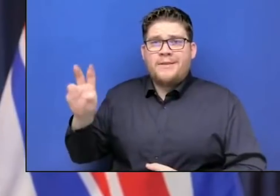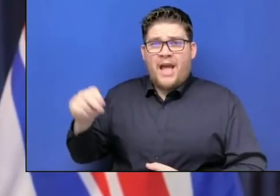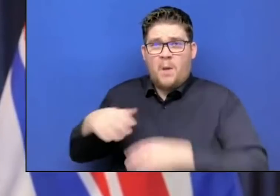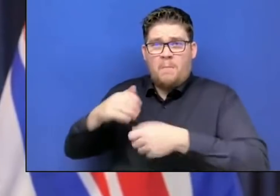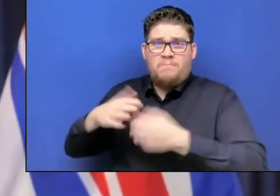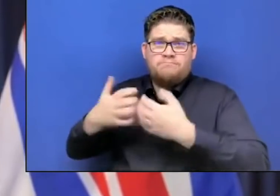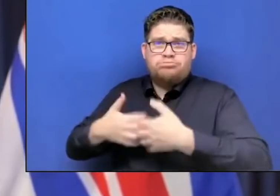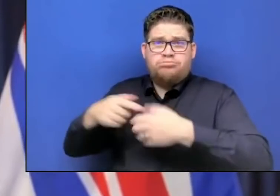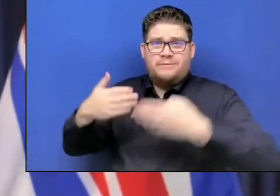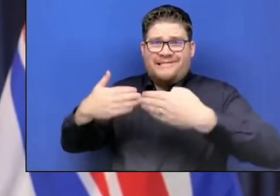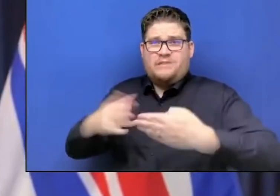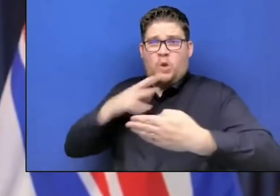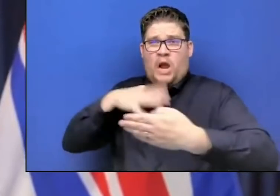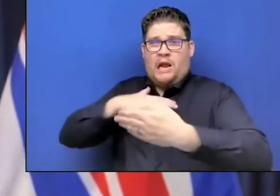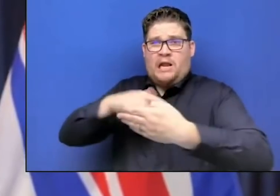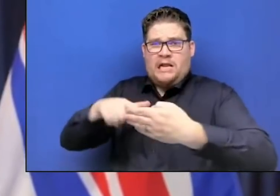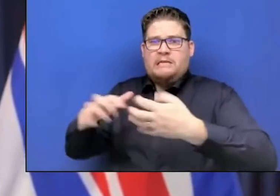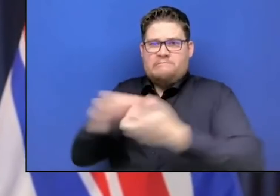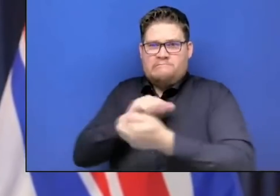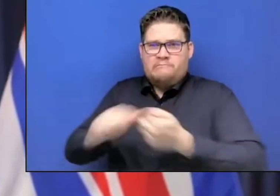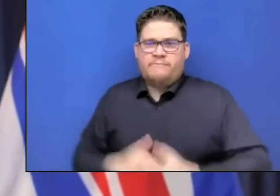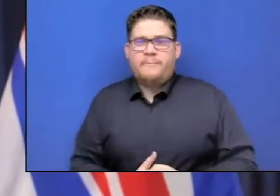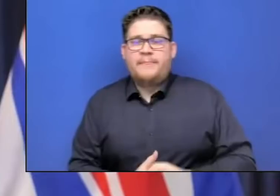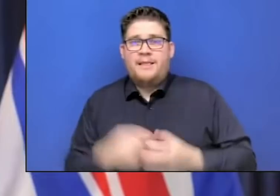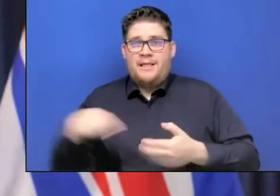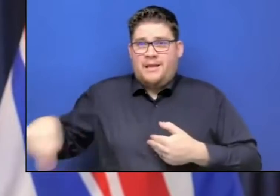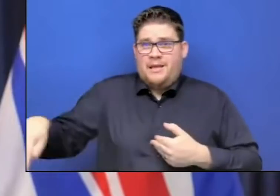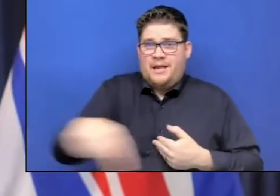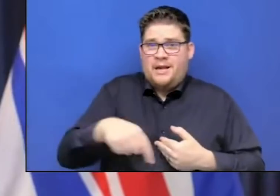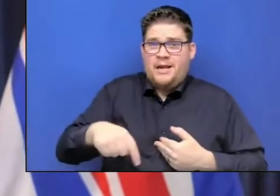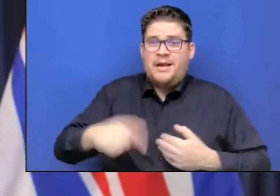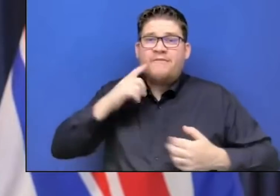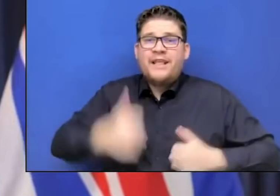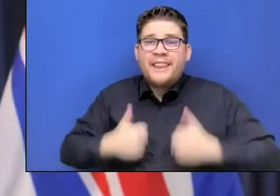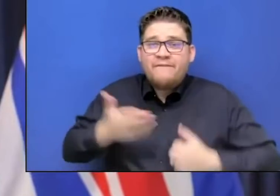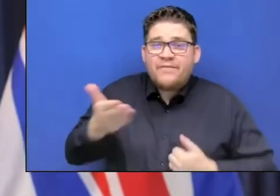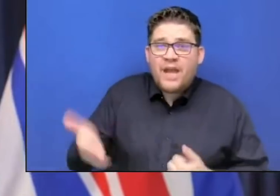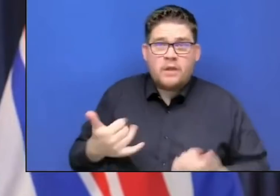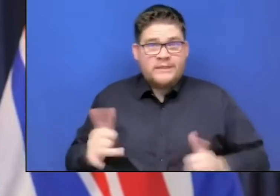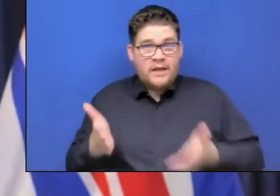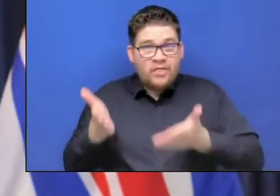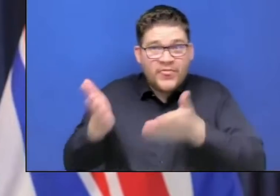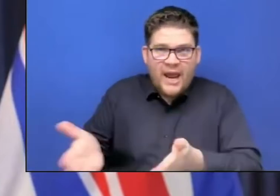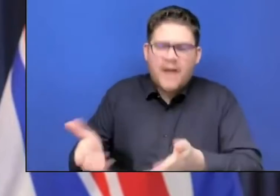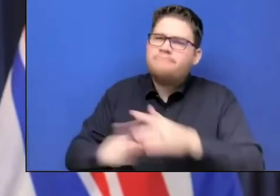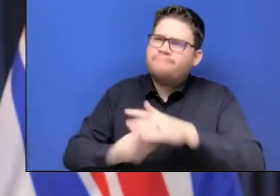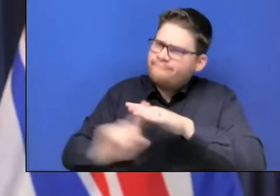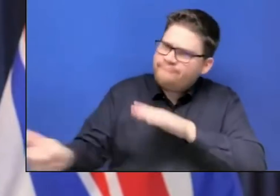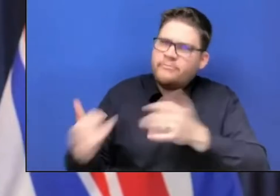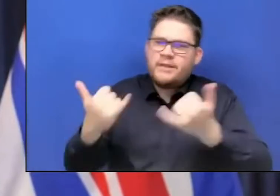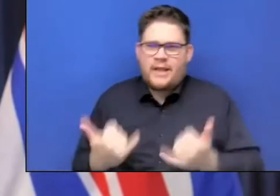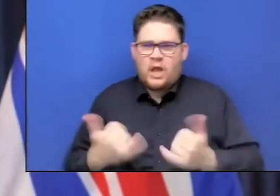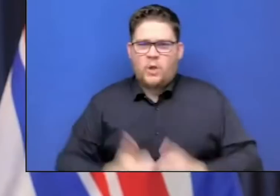I just want to make it clear, if anyone remains in this area, you need to leave immediately. I've been in contact with Bill Blair, my